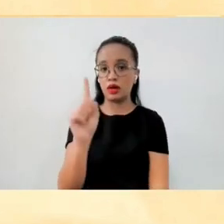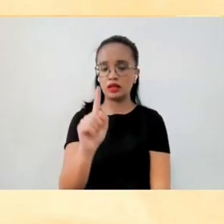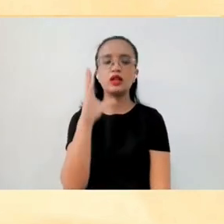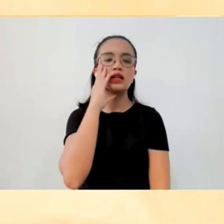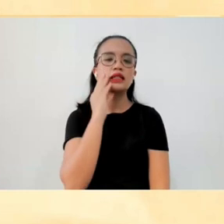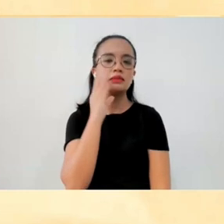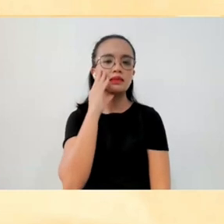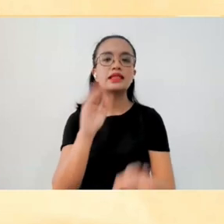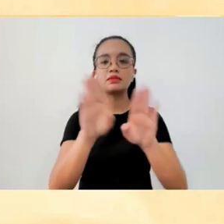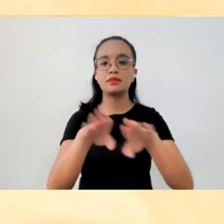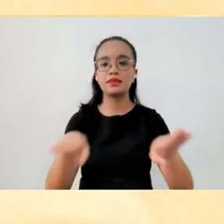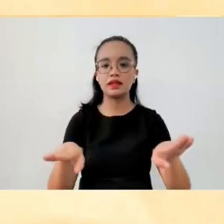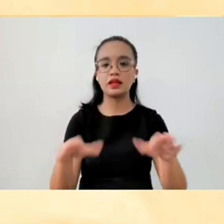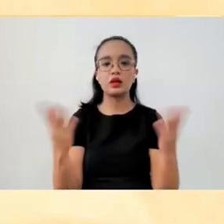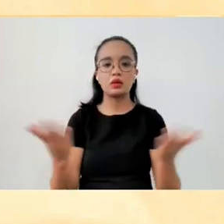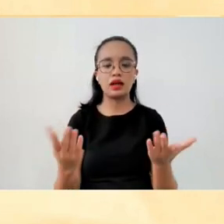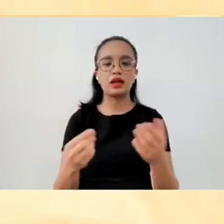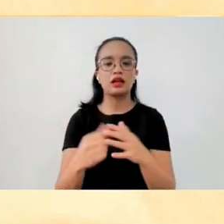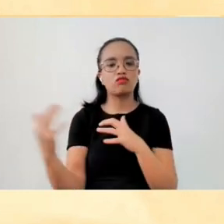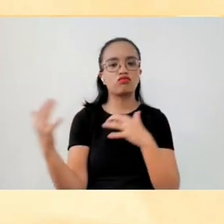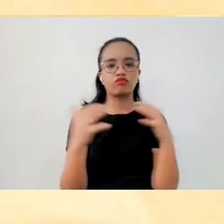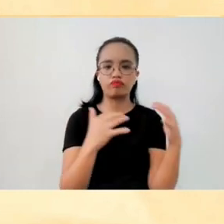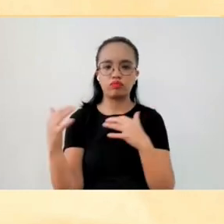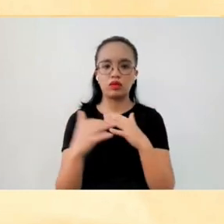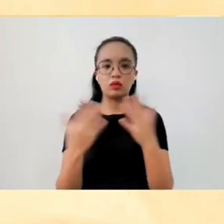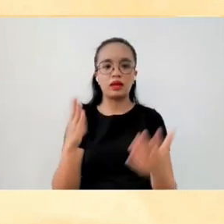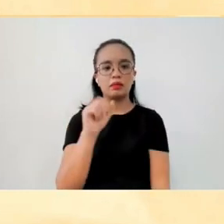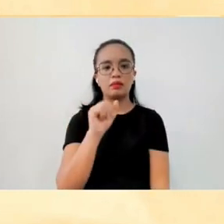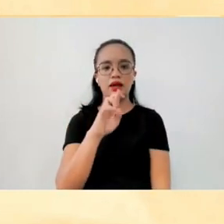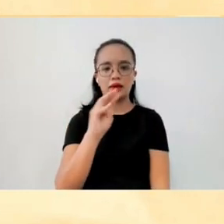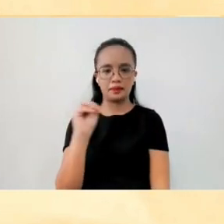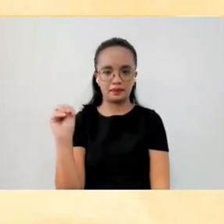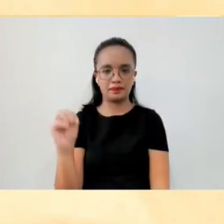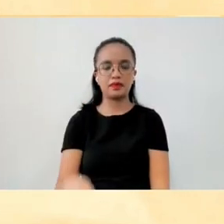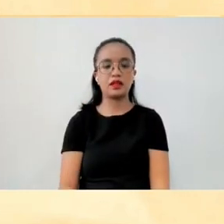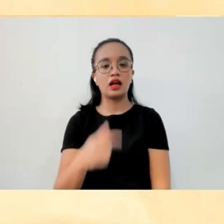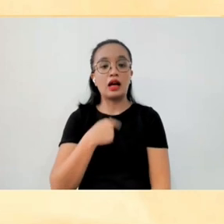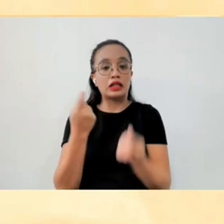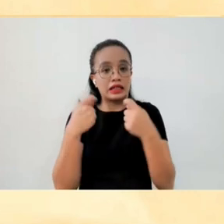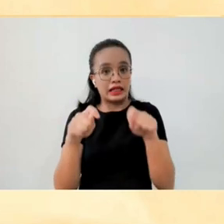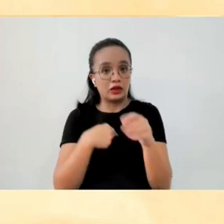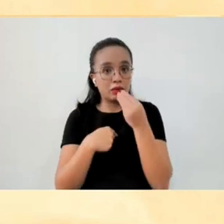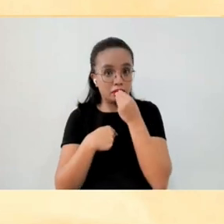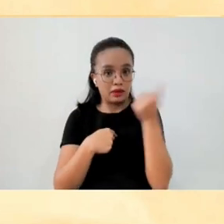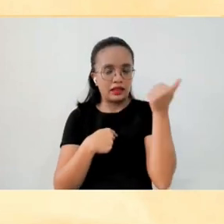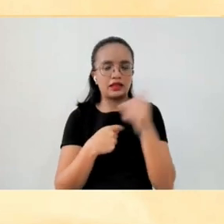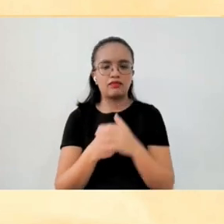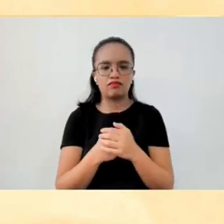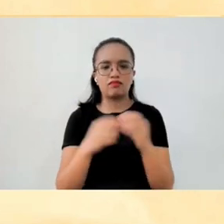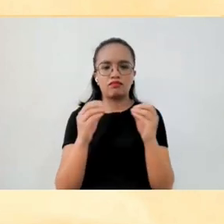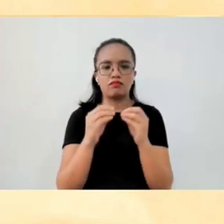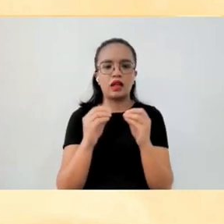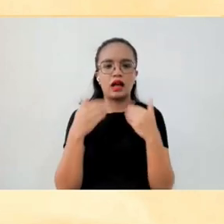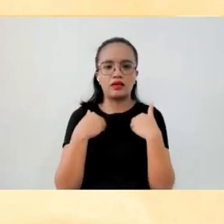children in situations of armed conflict in the BARM context. I will try my best to provide a comprehensive